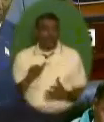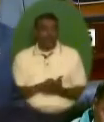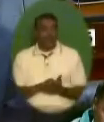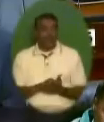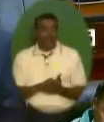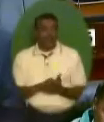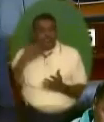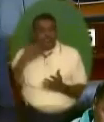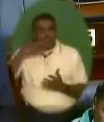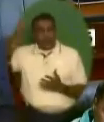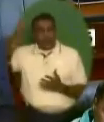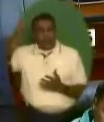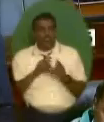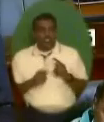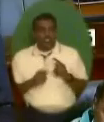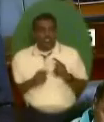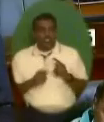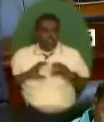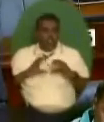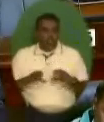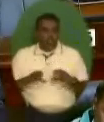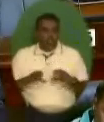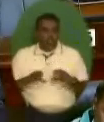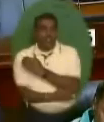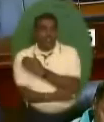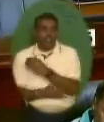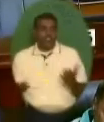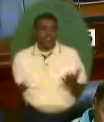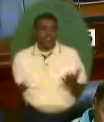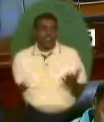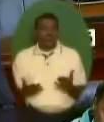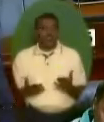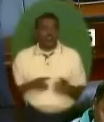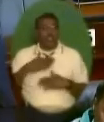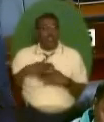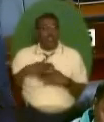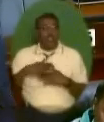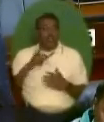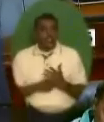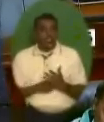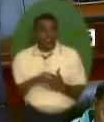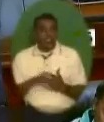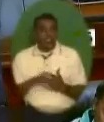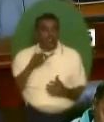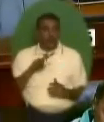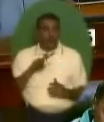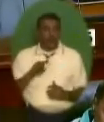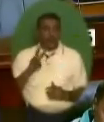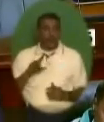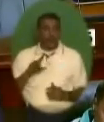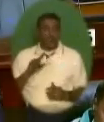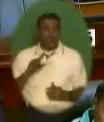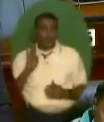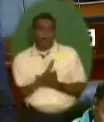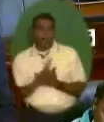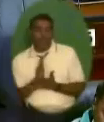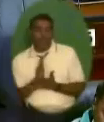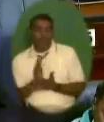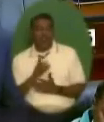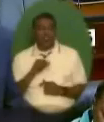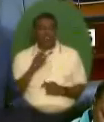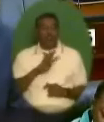in the Caribbean, with after-tax profits of $2.1 billion in 2006, $2.9